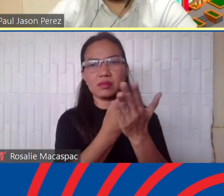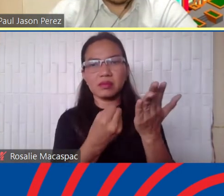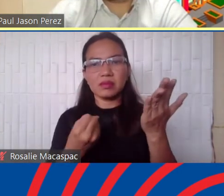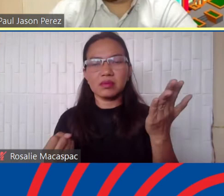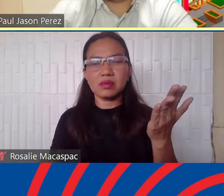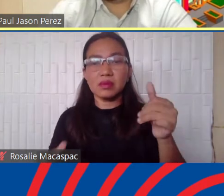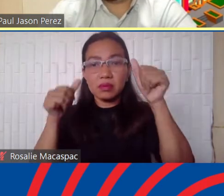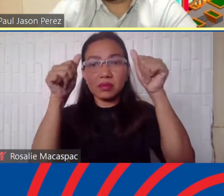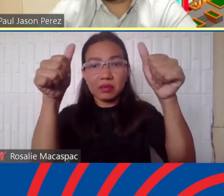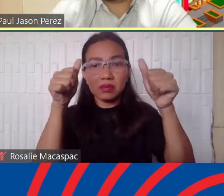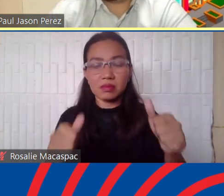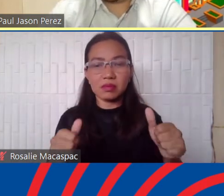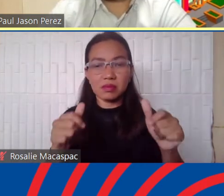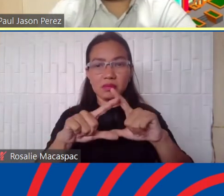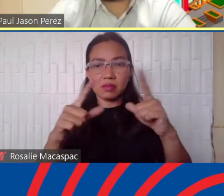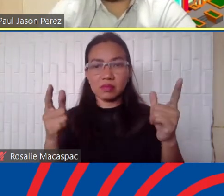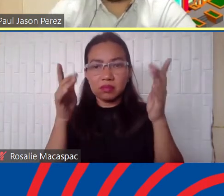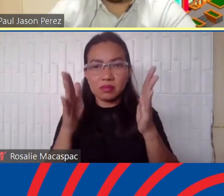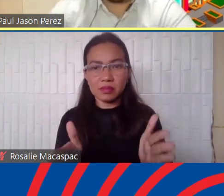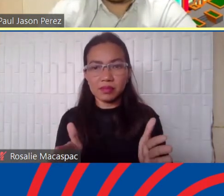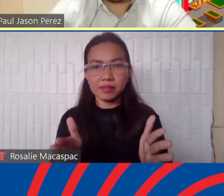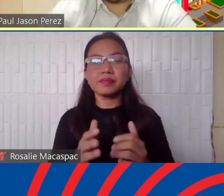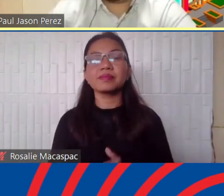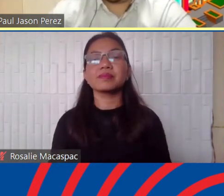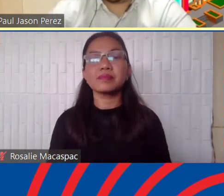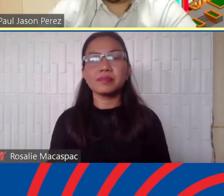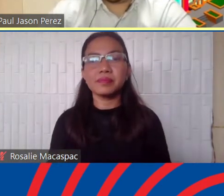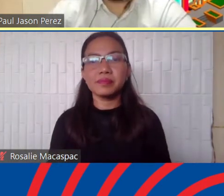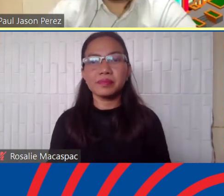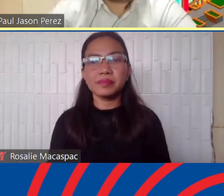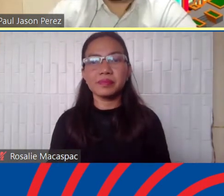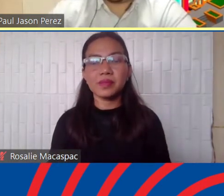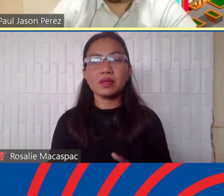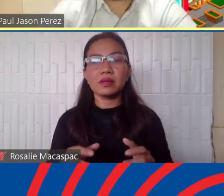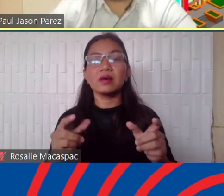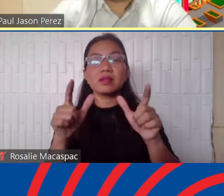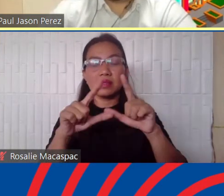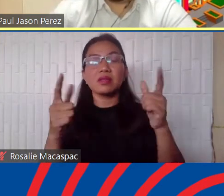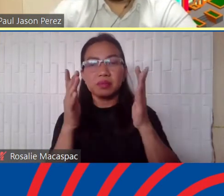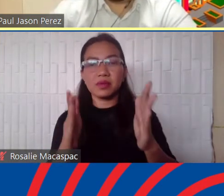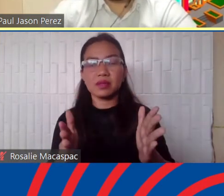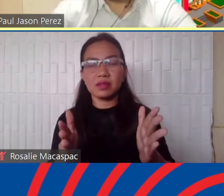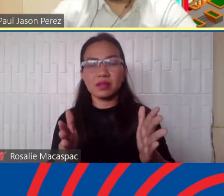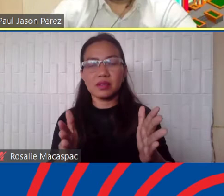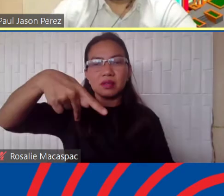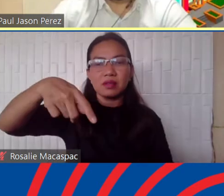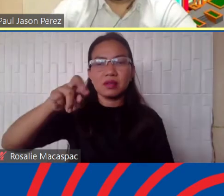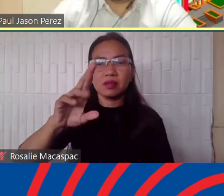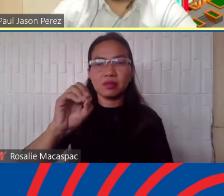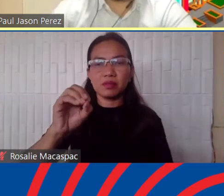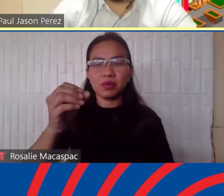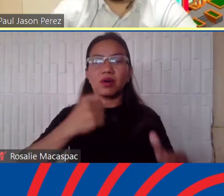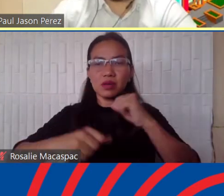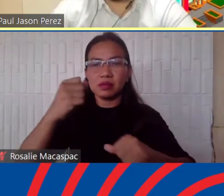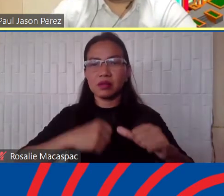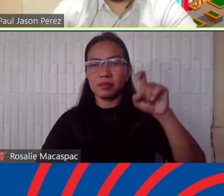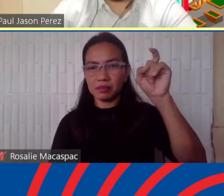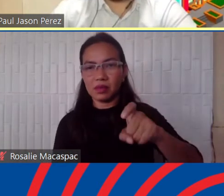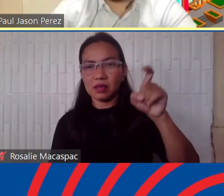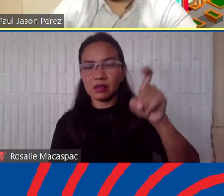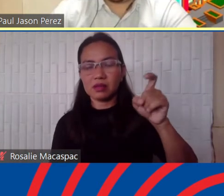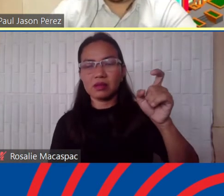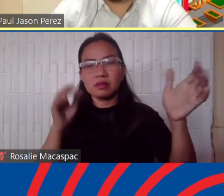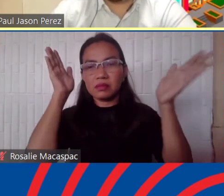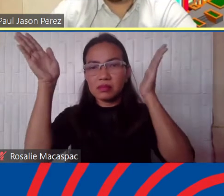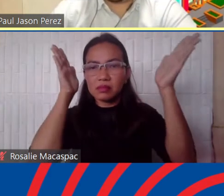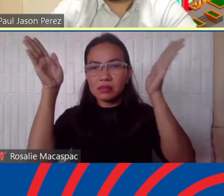their library, di ba? As librarians, we should be proactive in these services. So as you